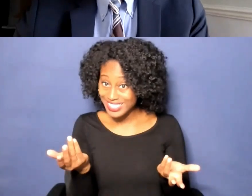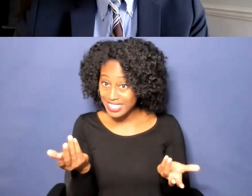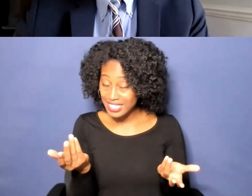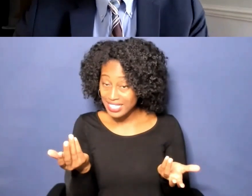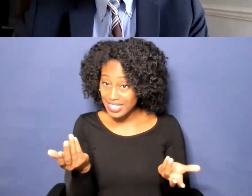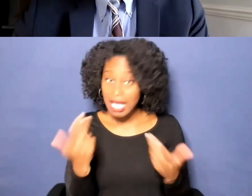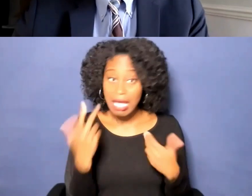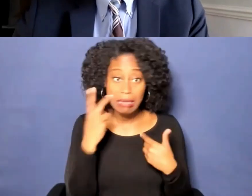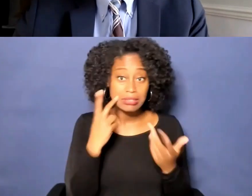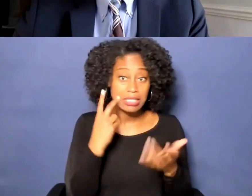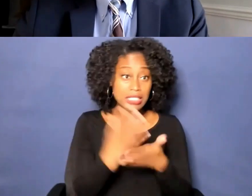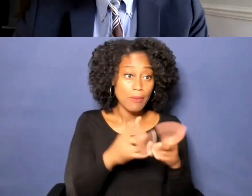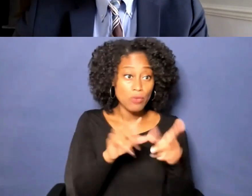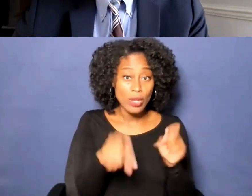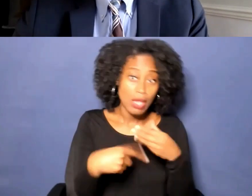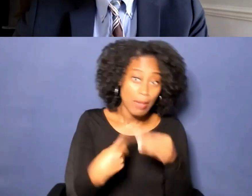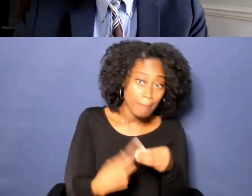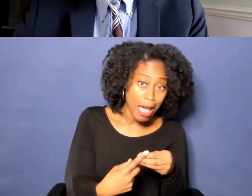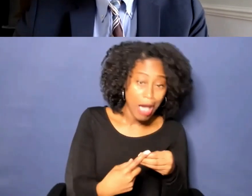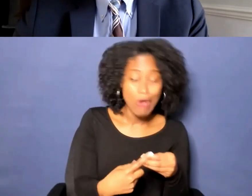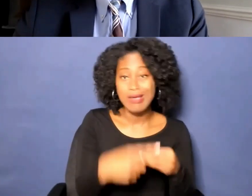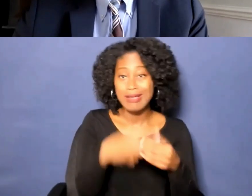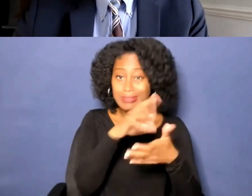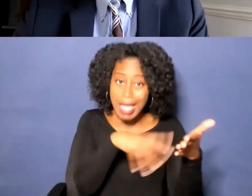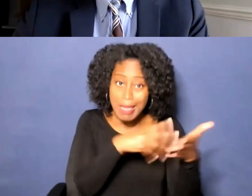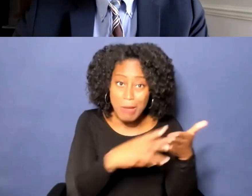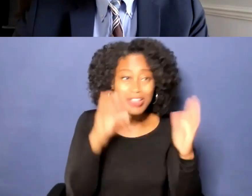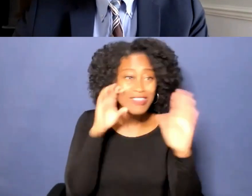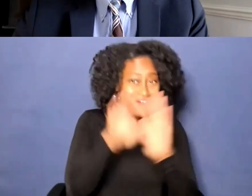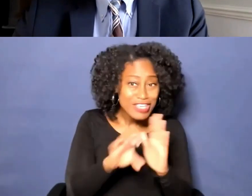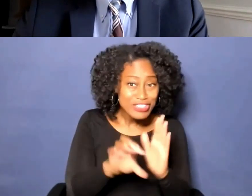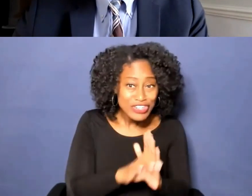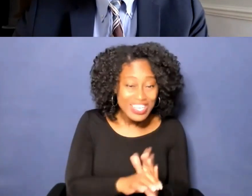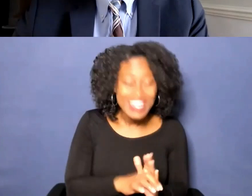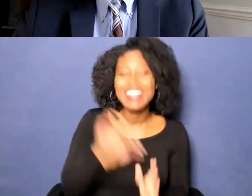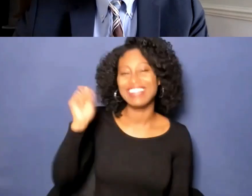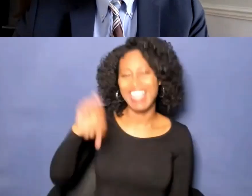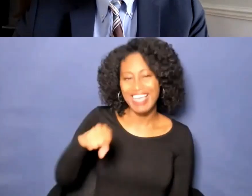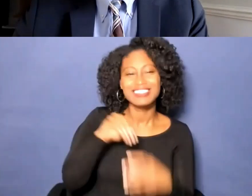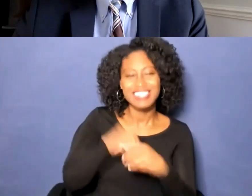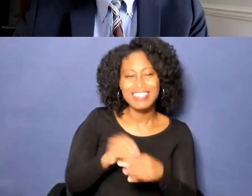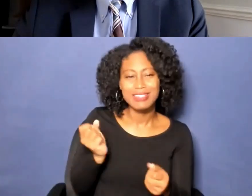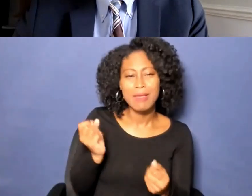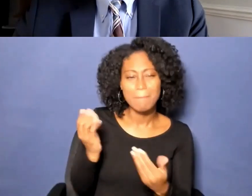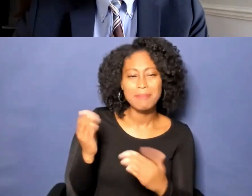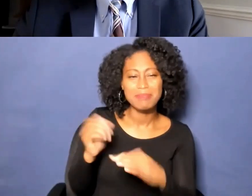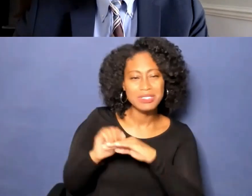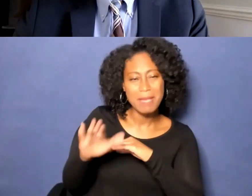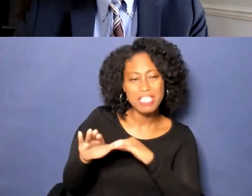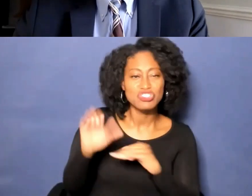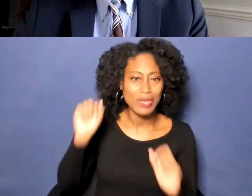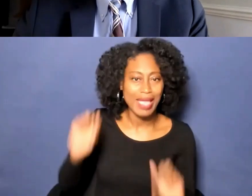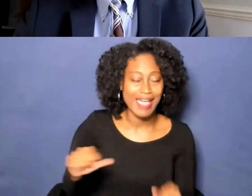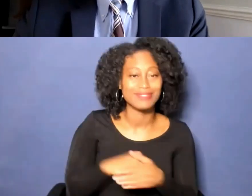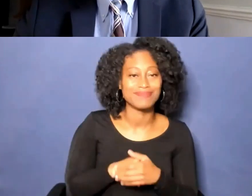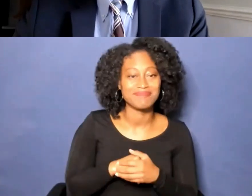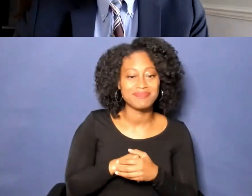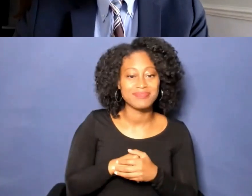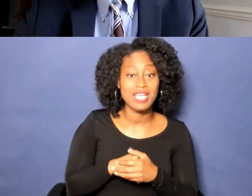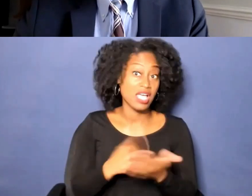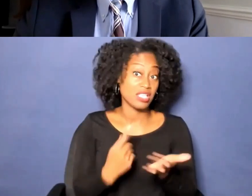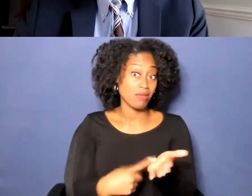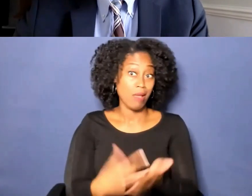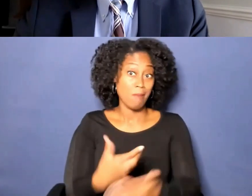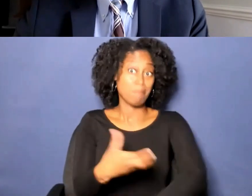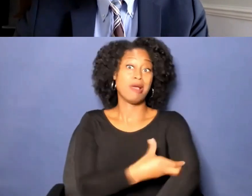questions about tables and figures, and yes, they can be in the submission. Actually, sometimes a powerful table